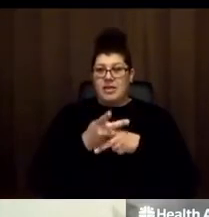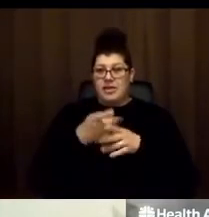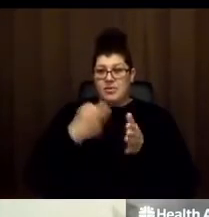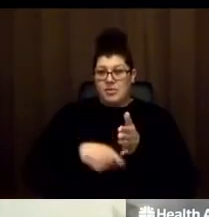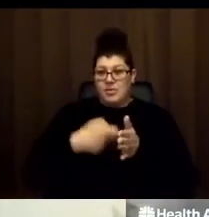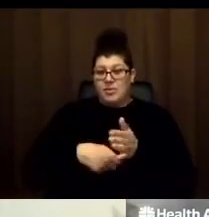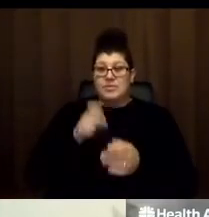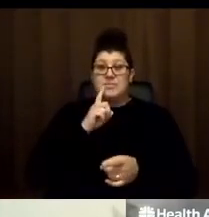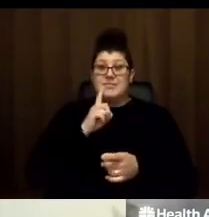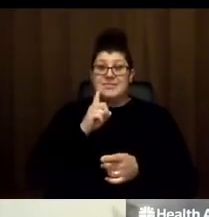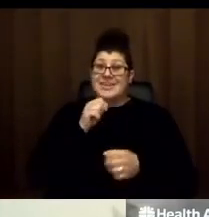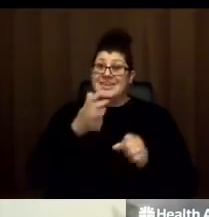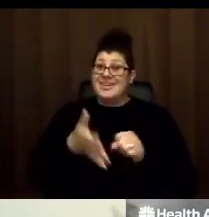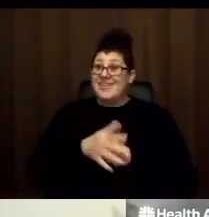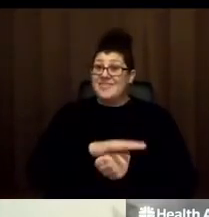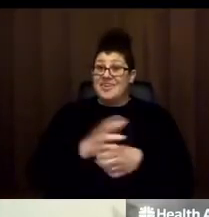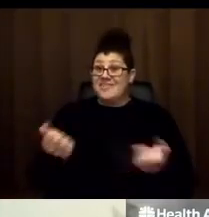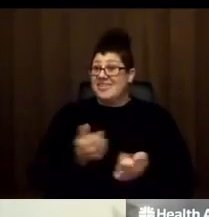does not cover everything.